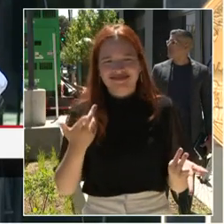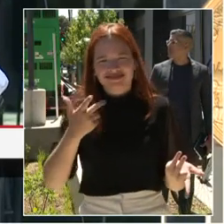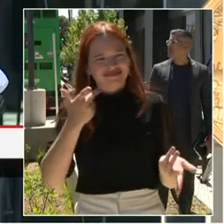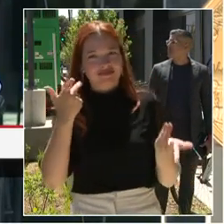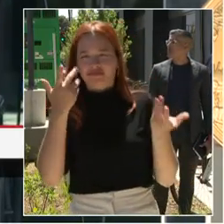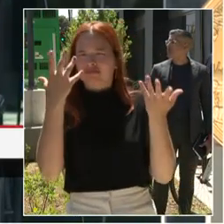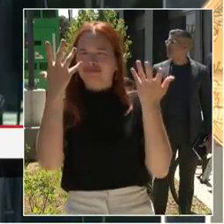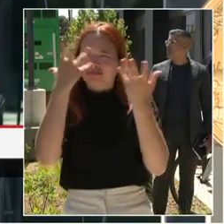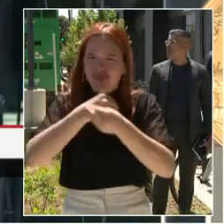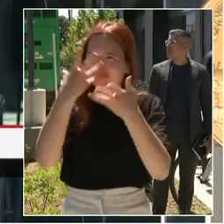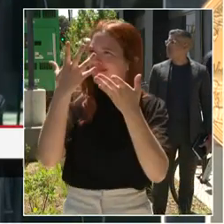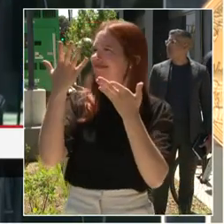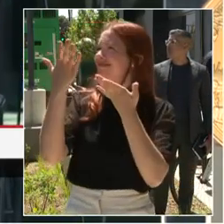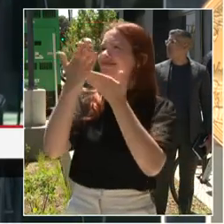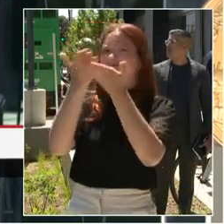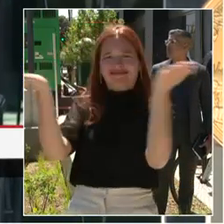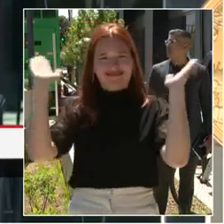Columbia.